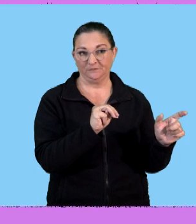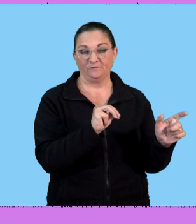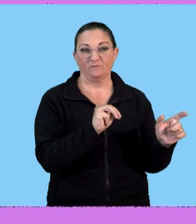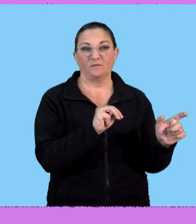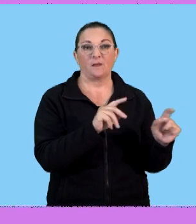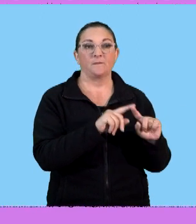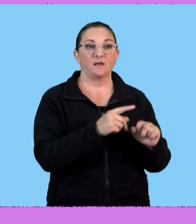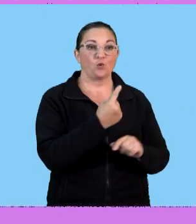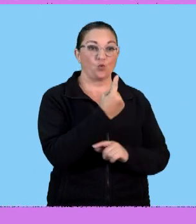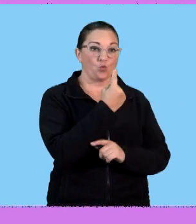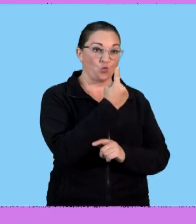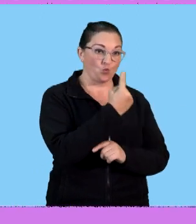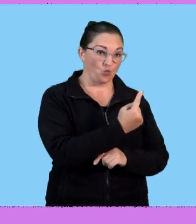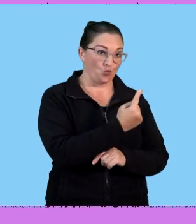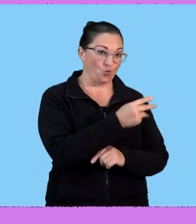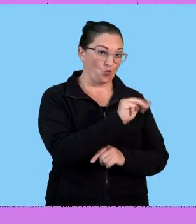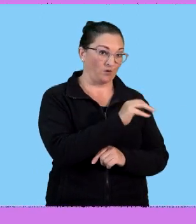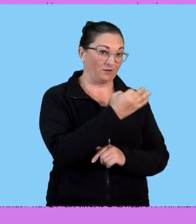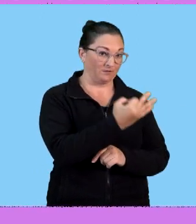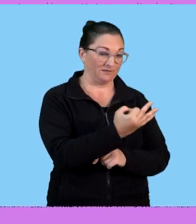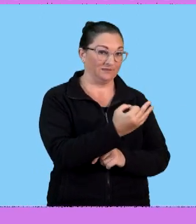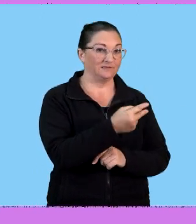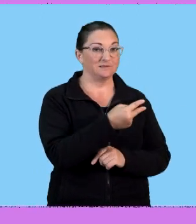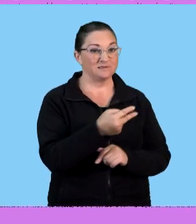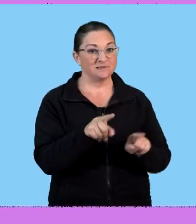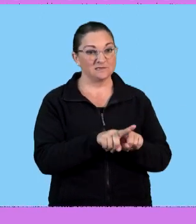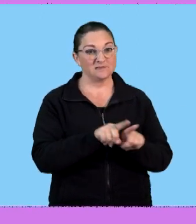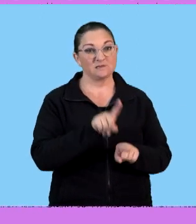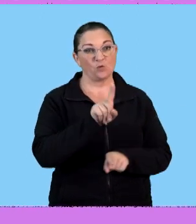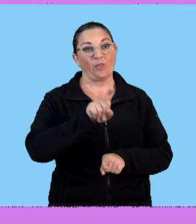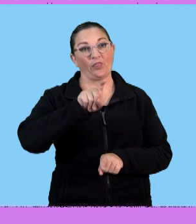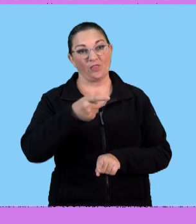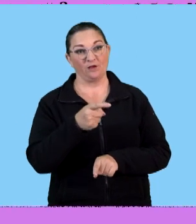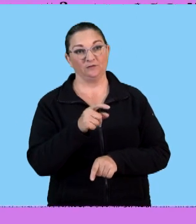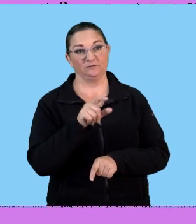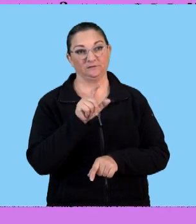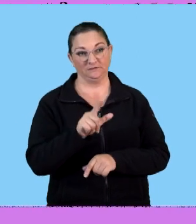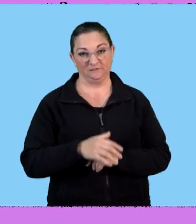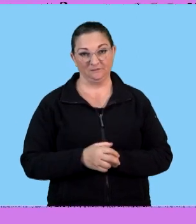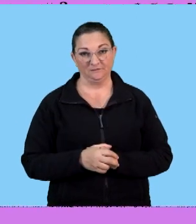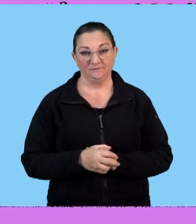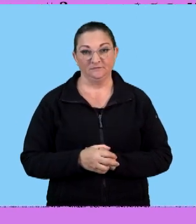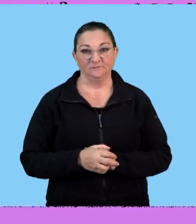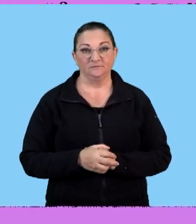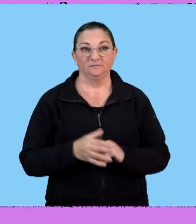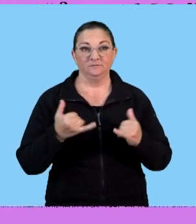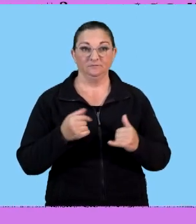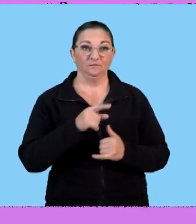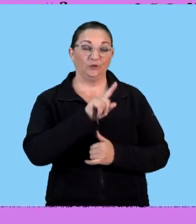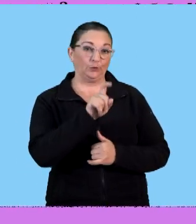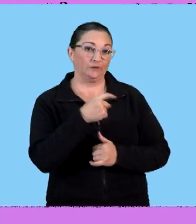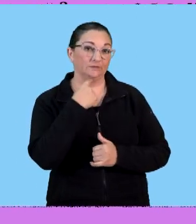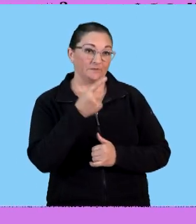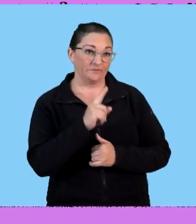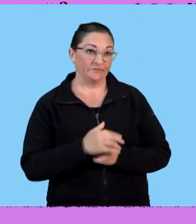1 cubic meter equals 1,000 liters. Right, so that is what is presented. So our first question